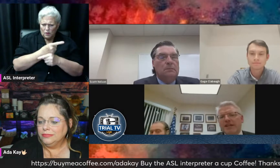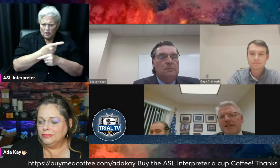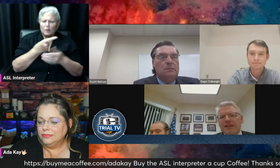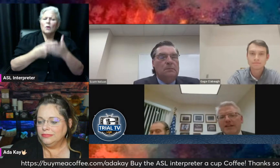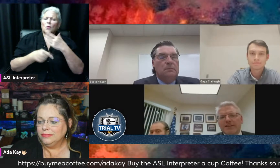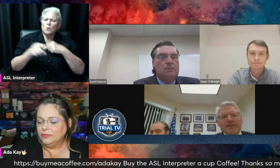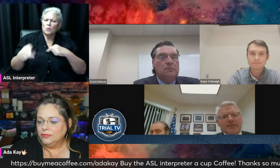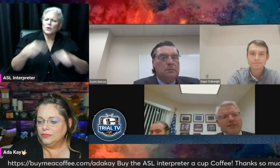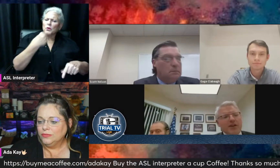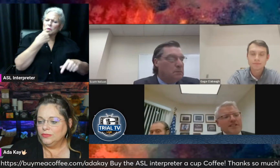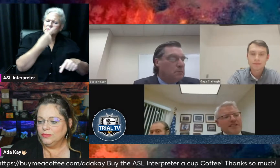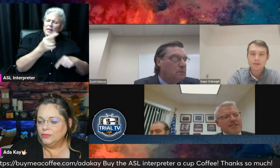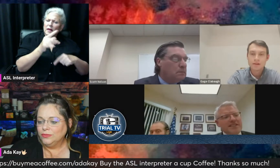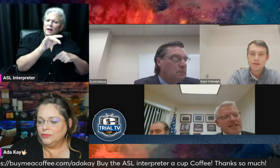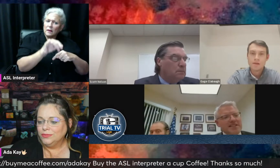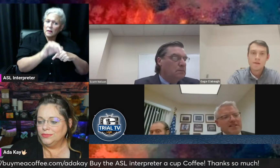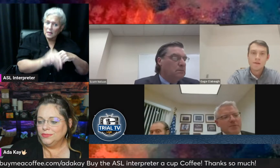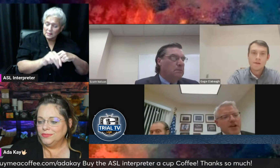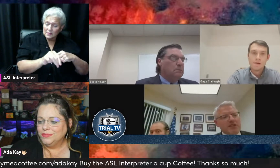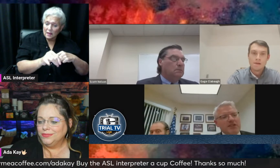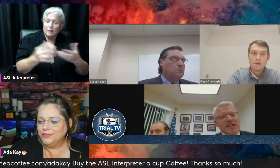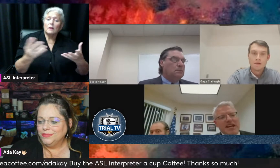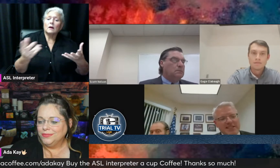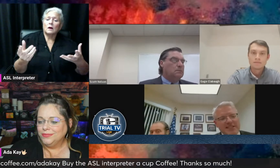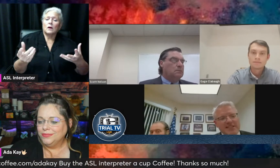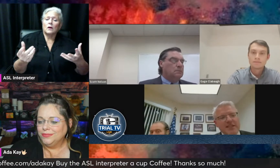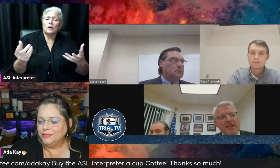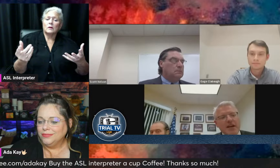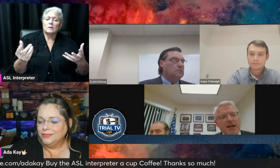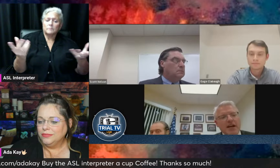saying is, as far as the test,